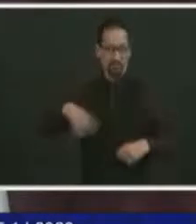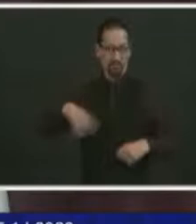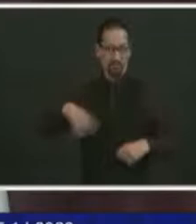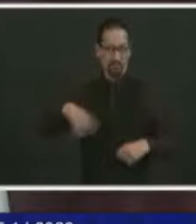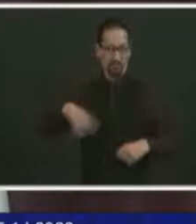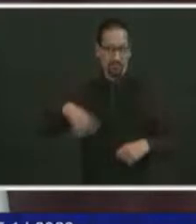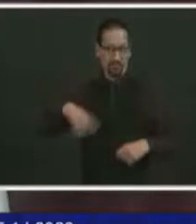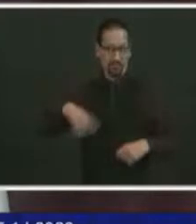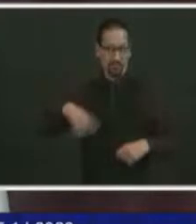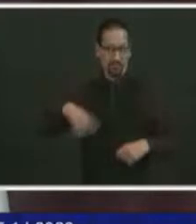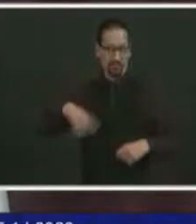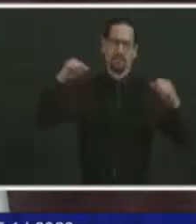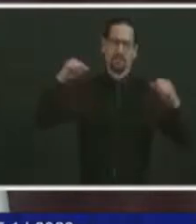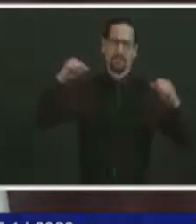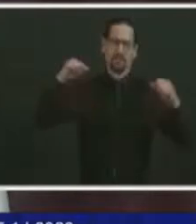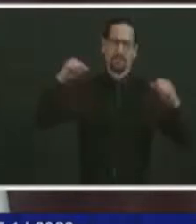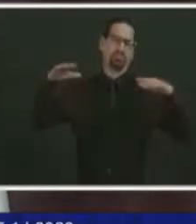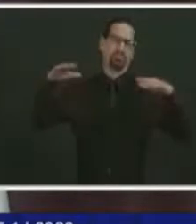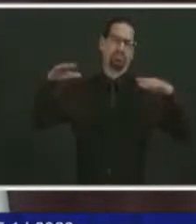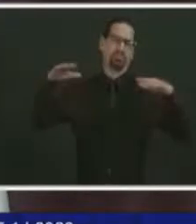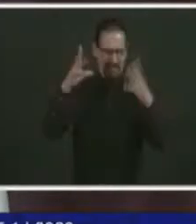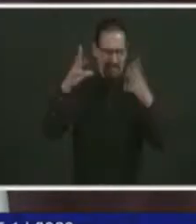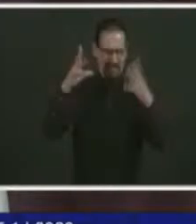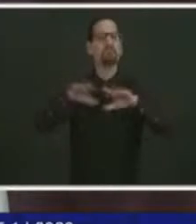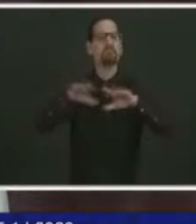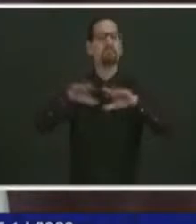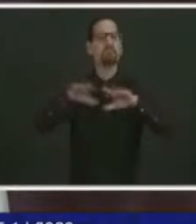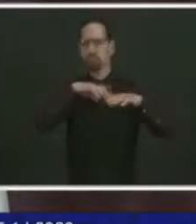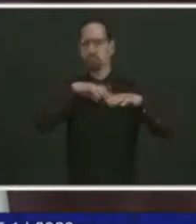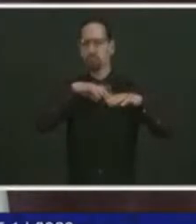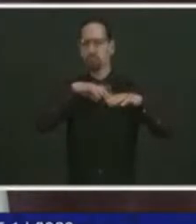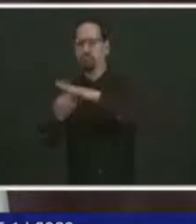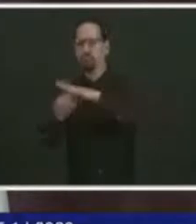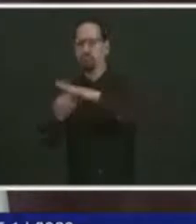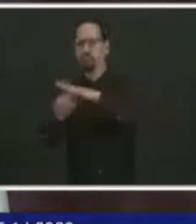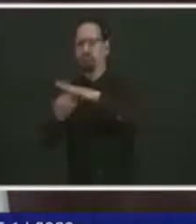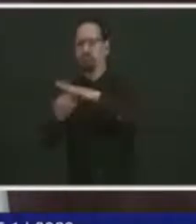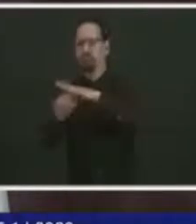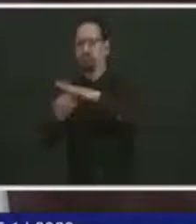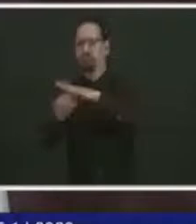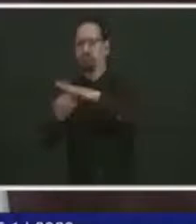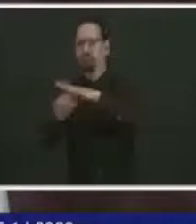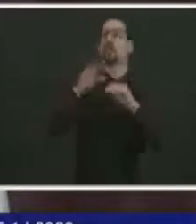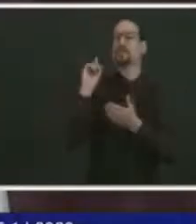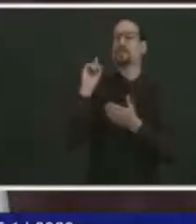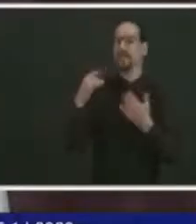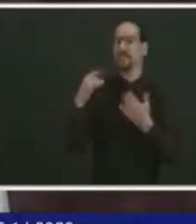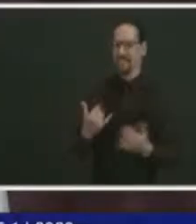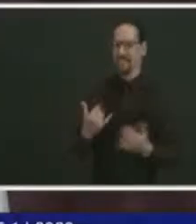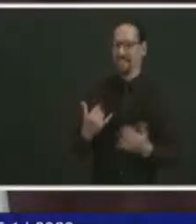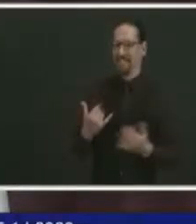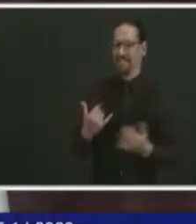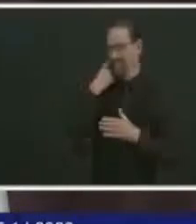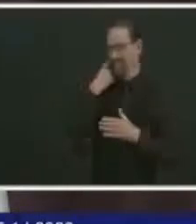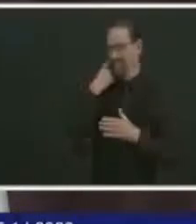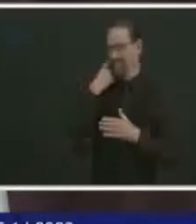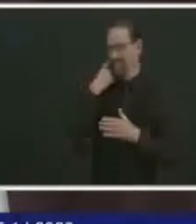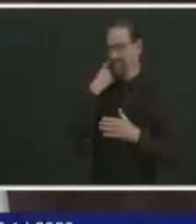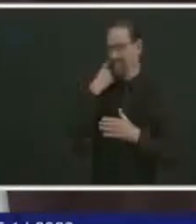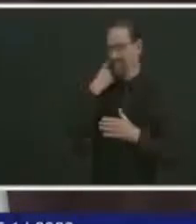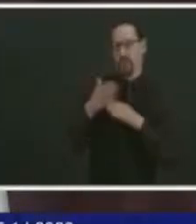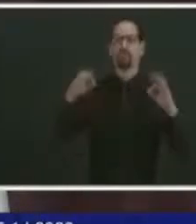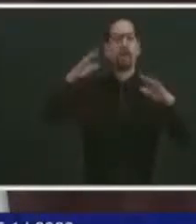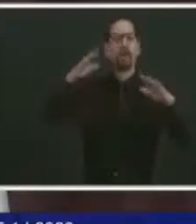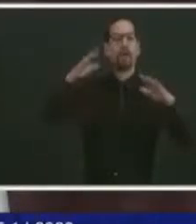than Memorial Day. I would say generally, people did a good job. Not perfect, but